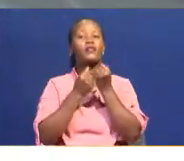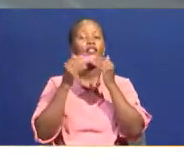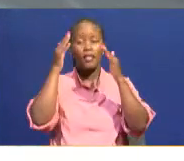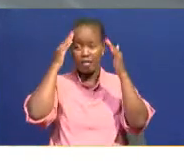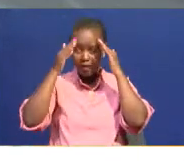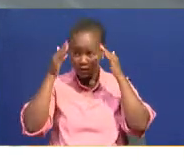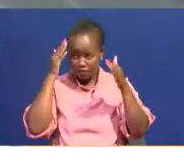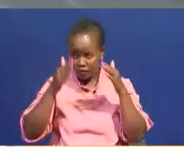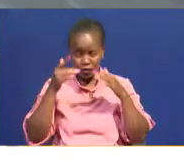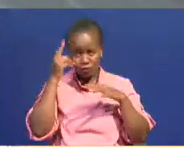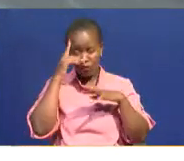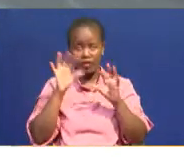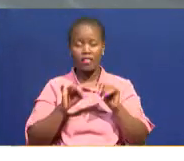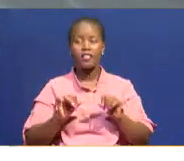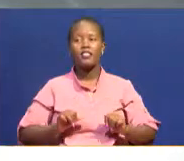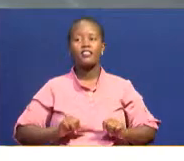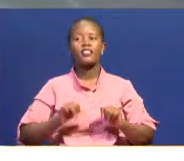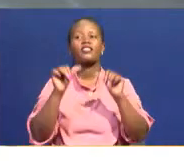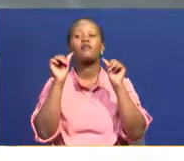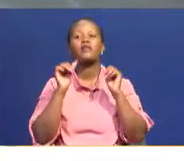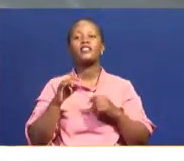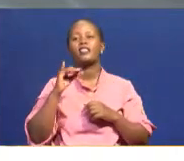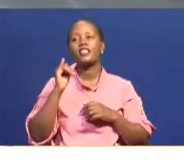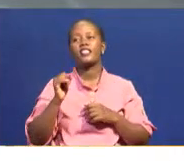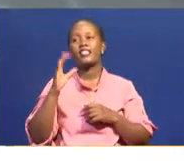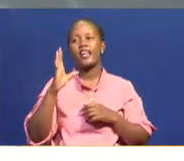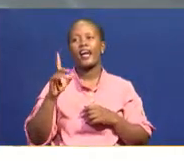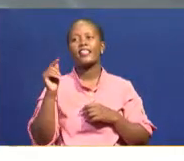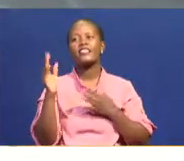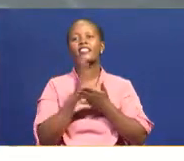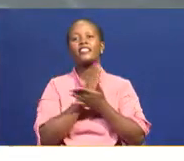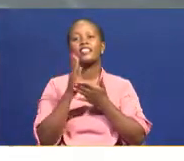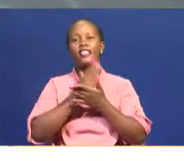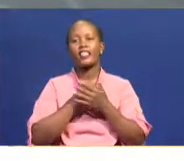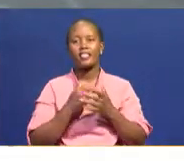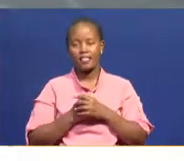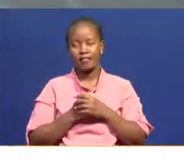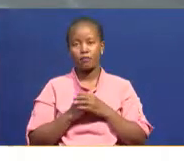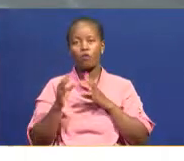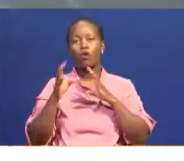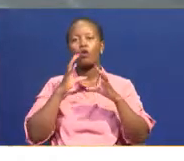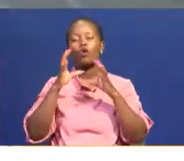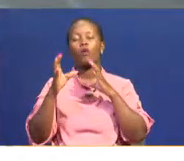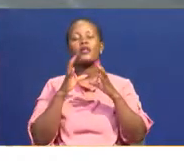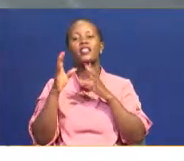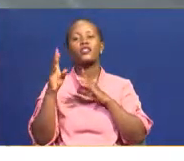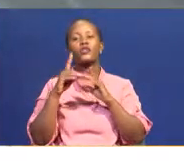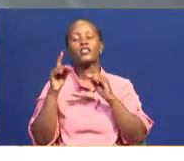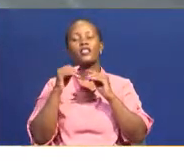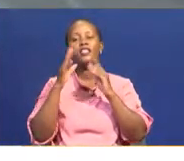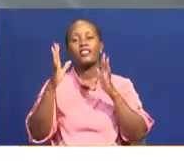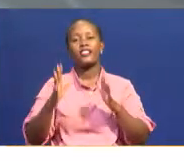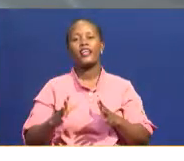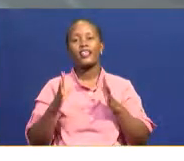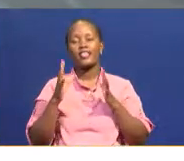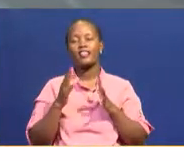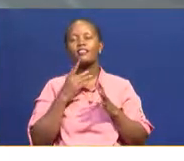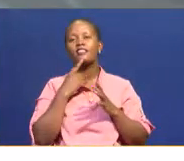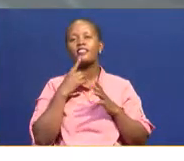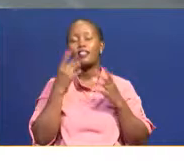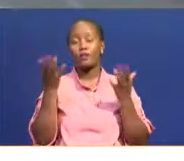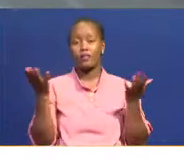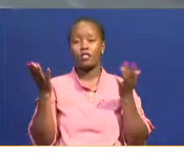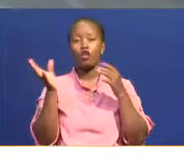for scalability and sustainability in the ICT sector in the country. Communications Authority of Kenya Director General David Mugonyi says